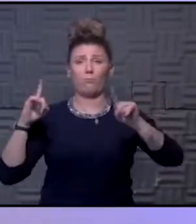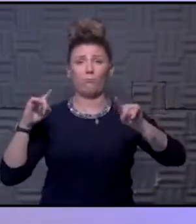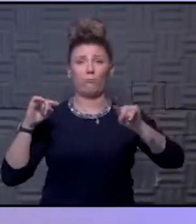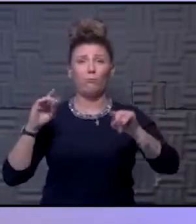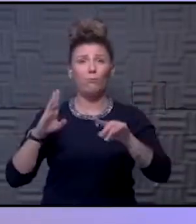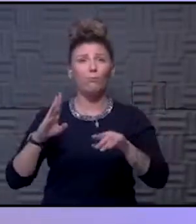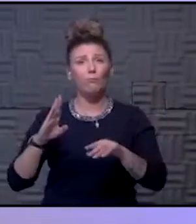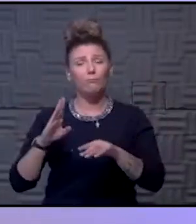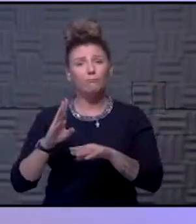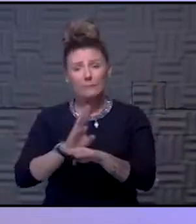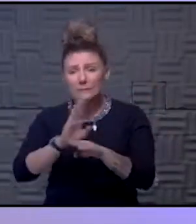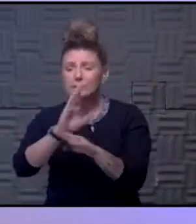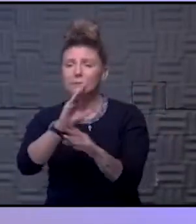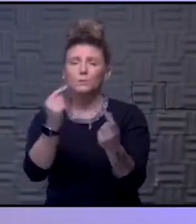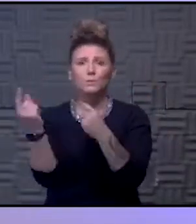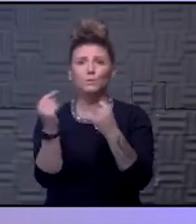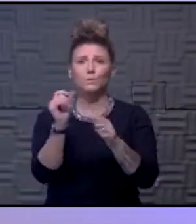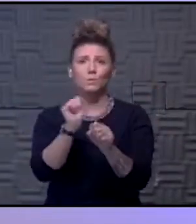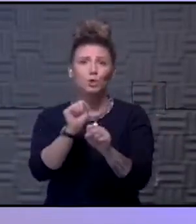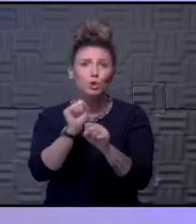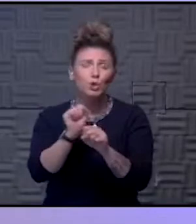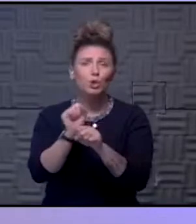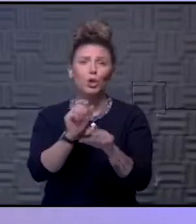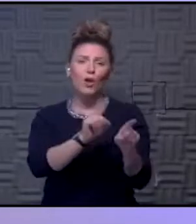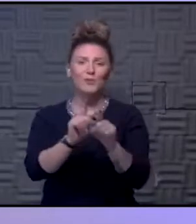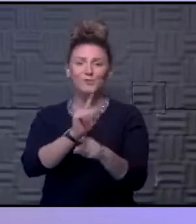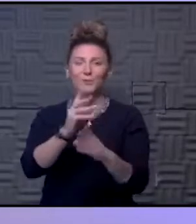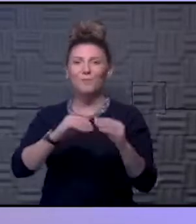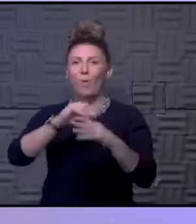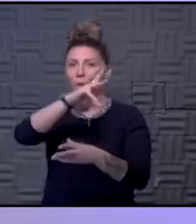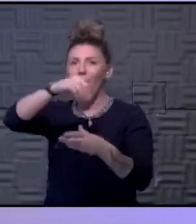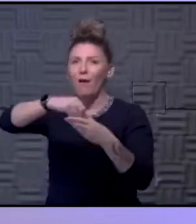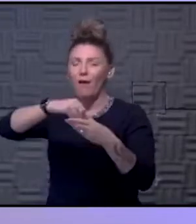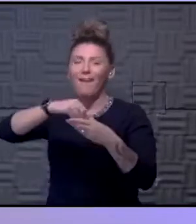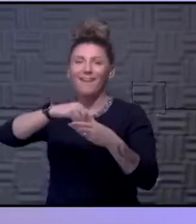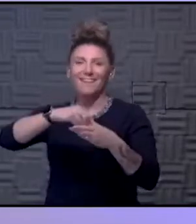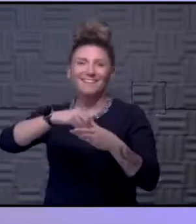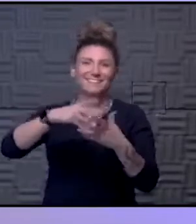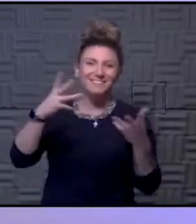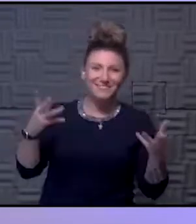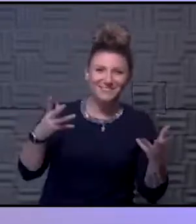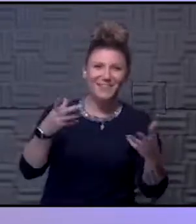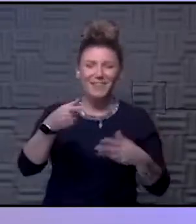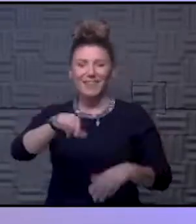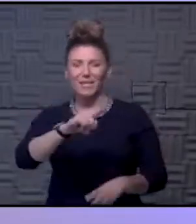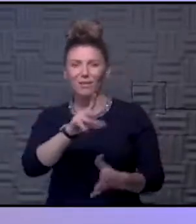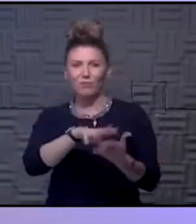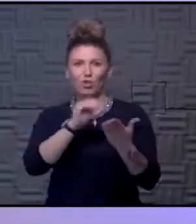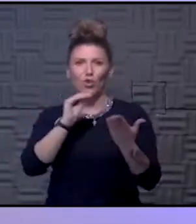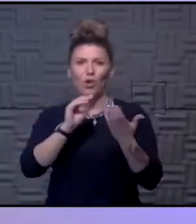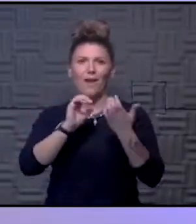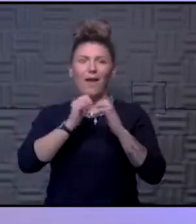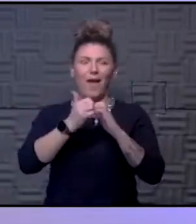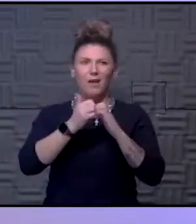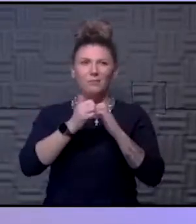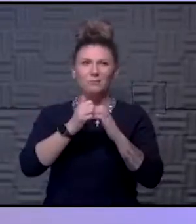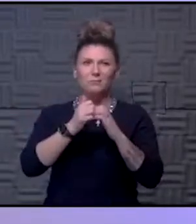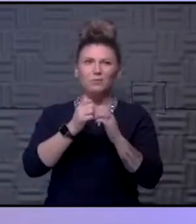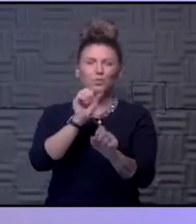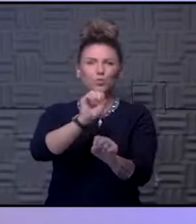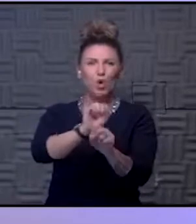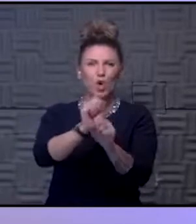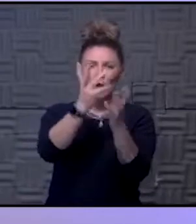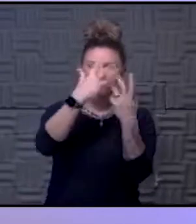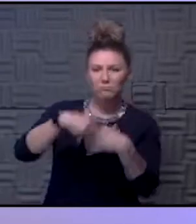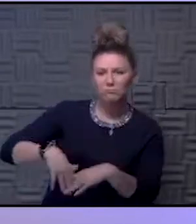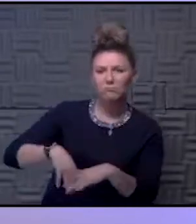back in the community, and they have also learned to work things out. It also helps that more people